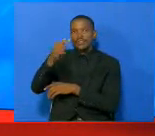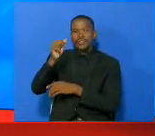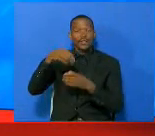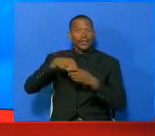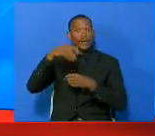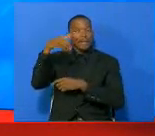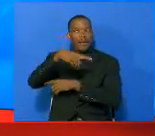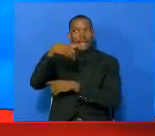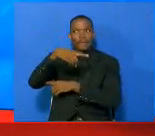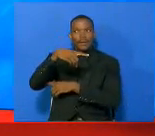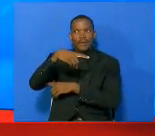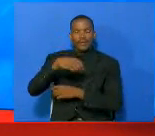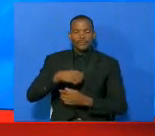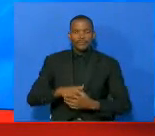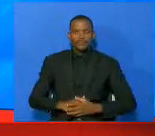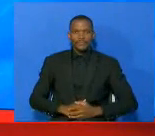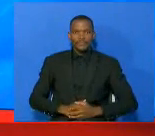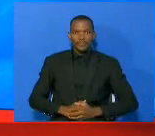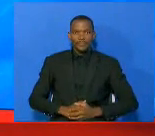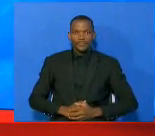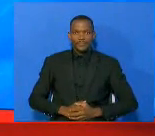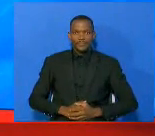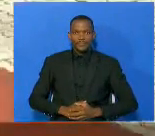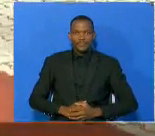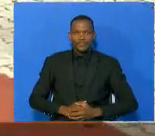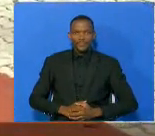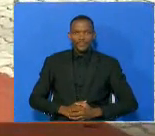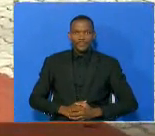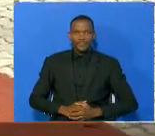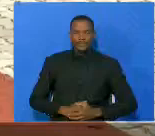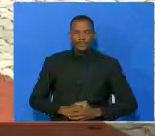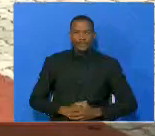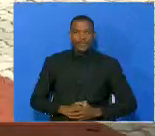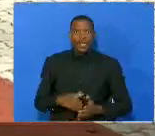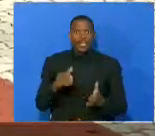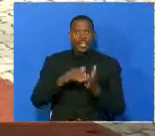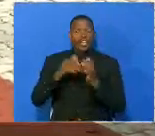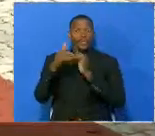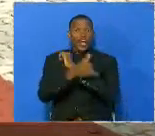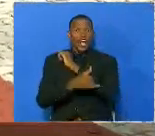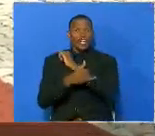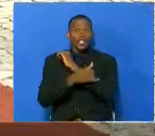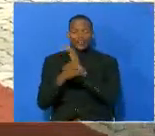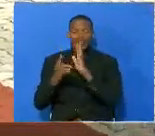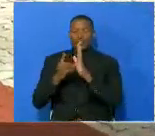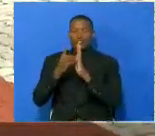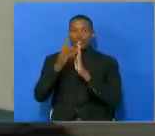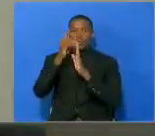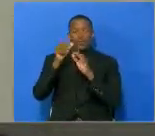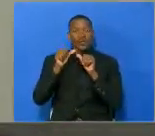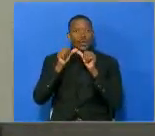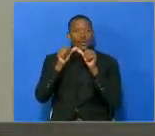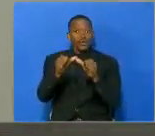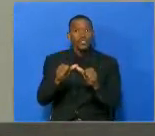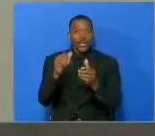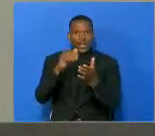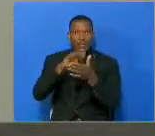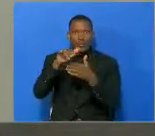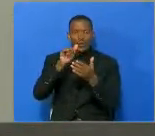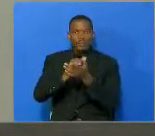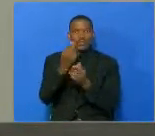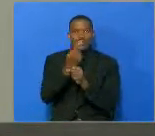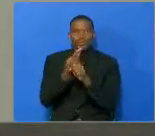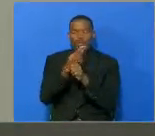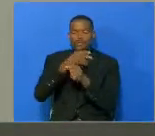Phalatse. Lovemo Mario o na a le ko. E re ka mahatshe a thabologileng a tsweletse ka go inaakanya le tiriso ya